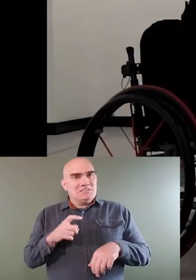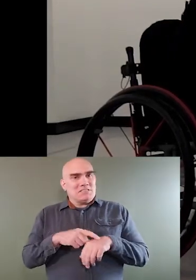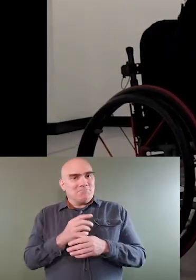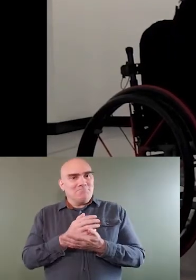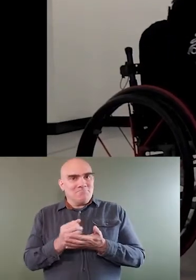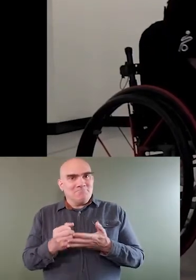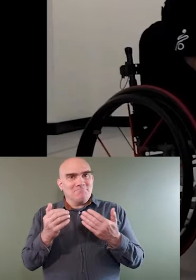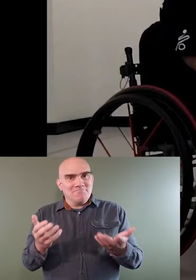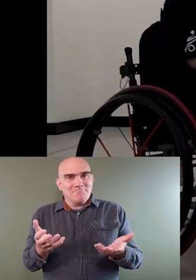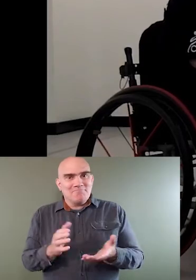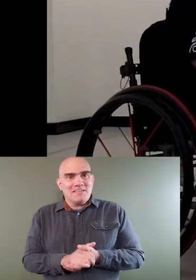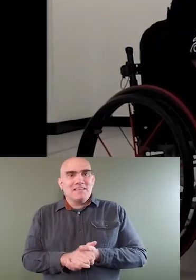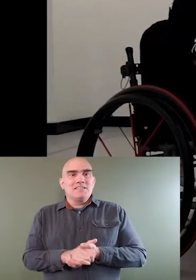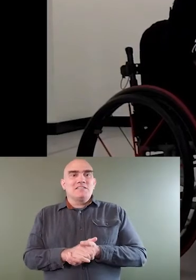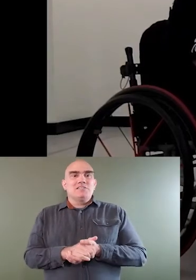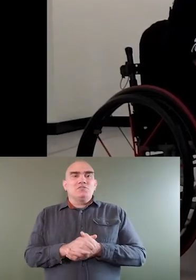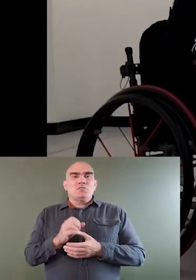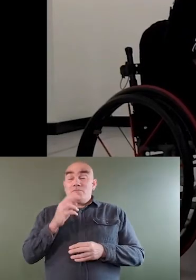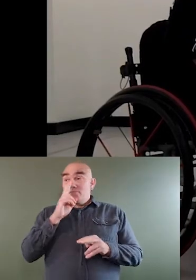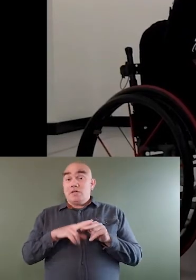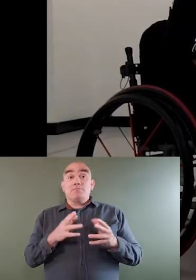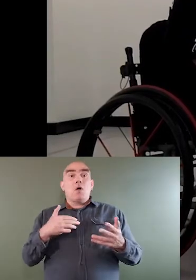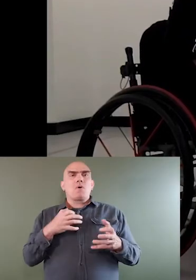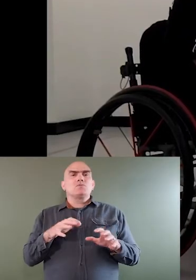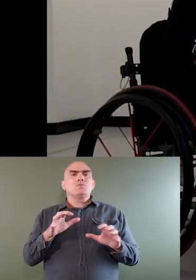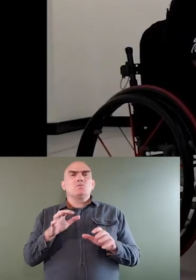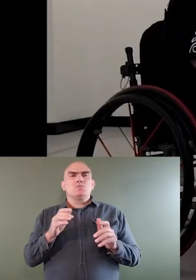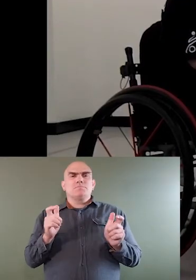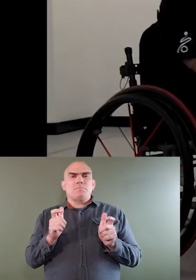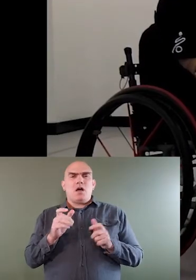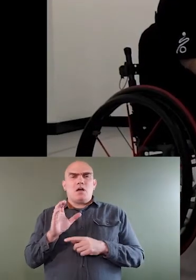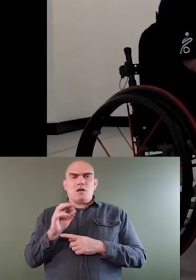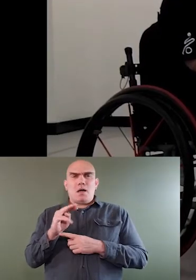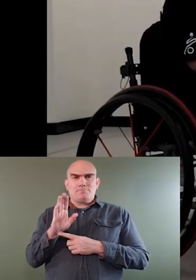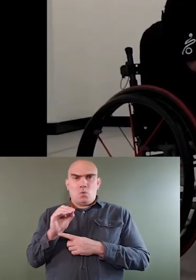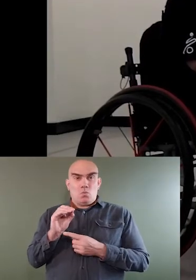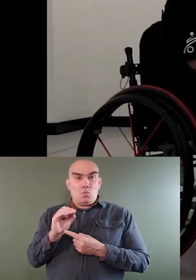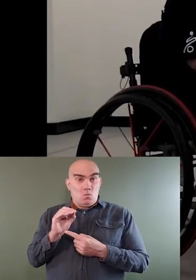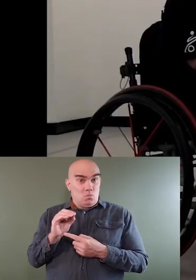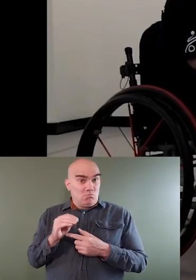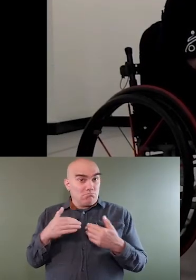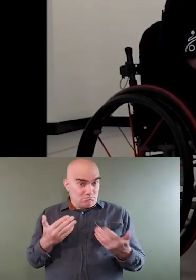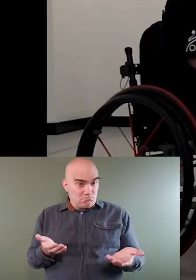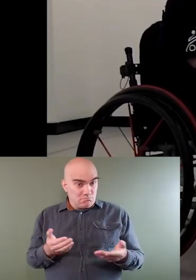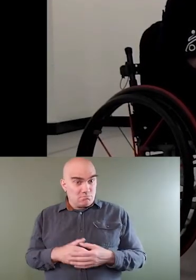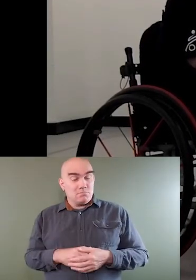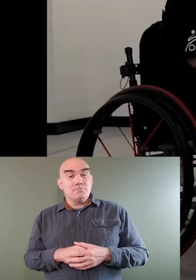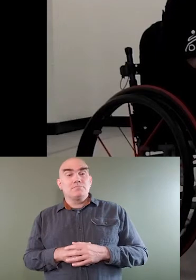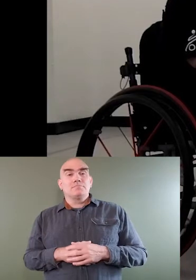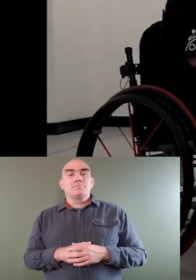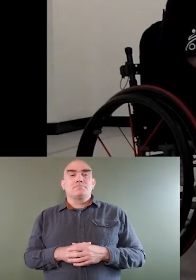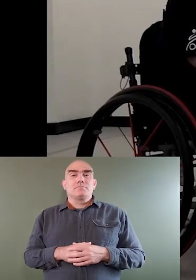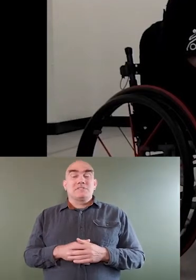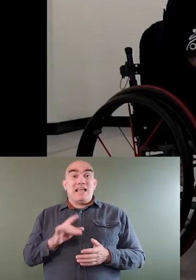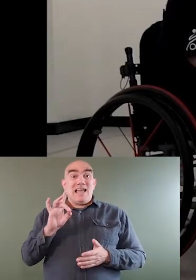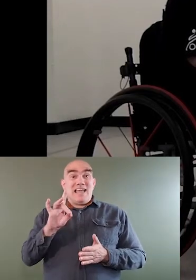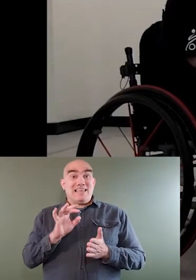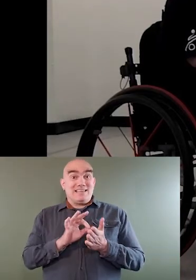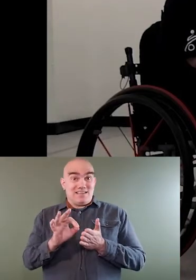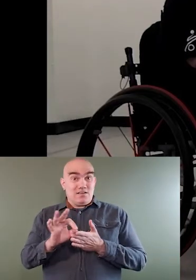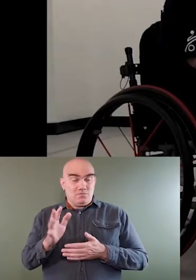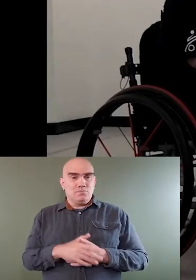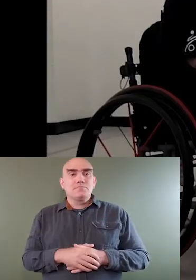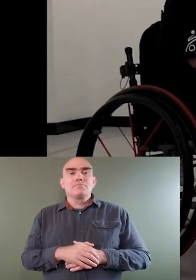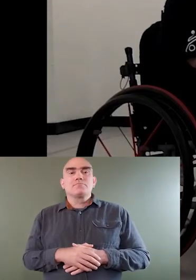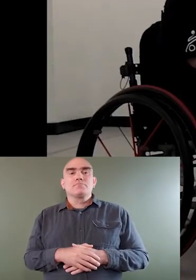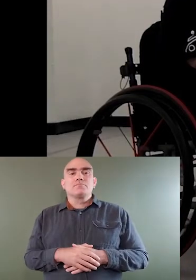Our time step. So fun. So, I'd like to do a small combination. It's an 8